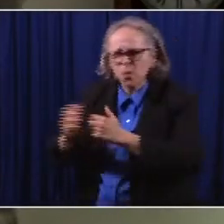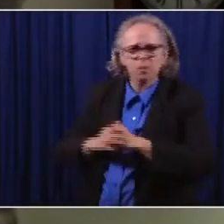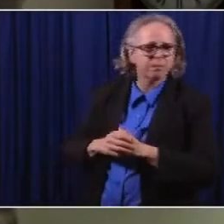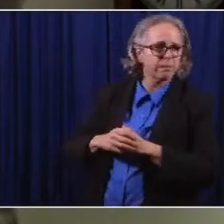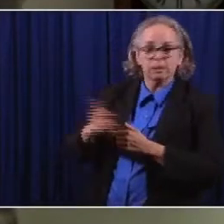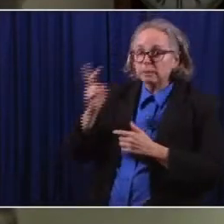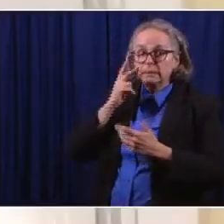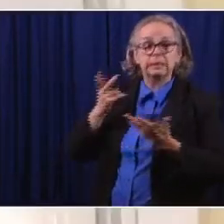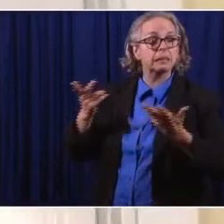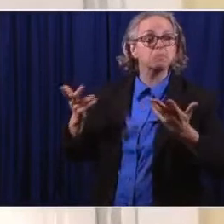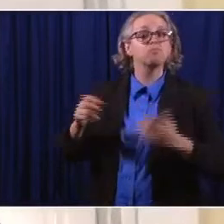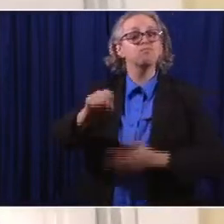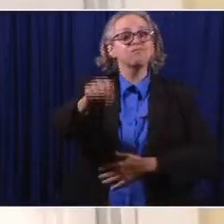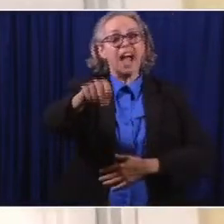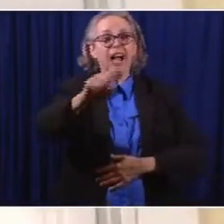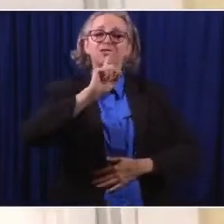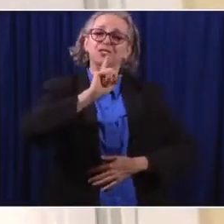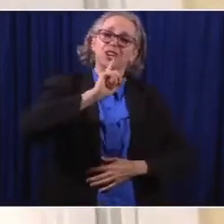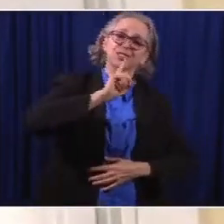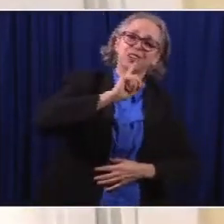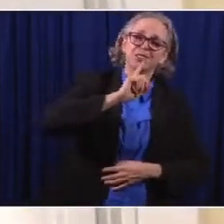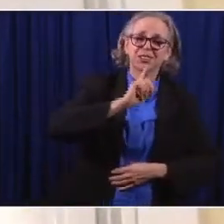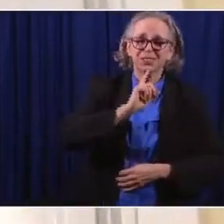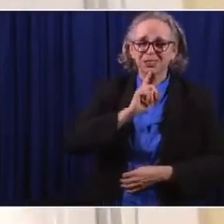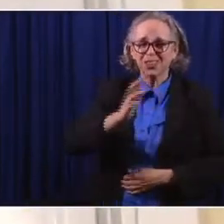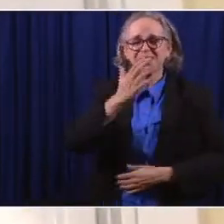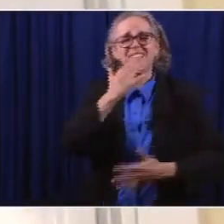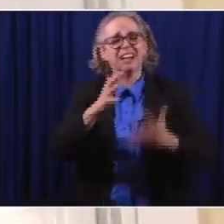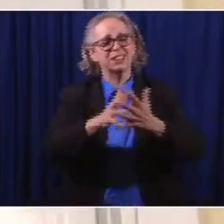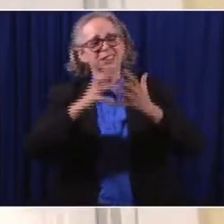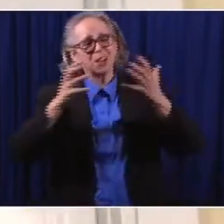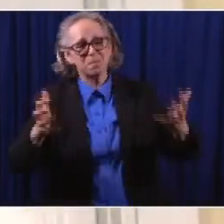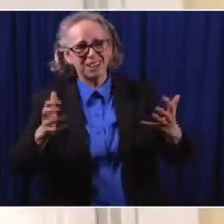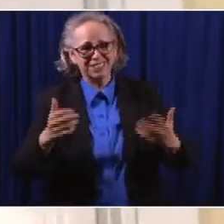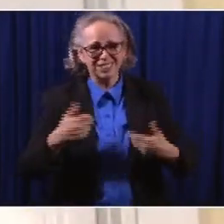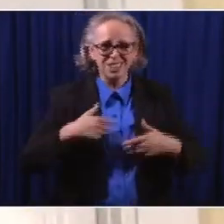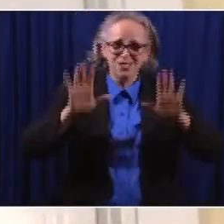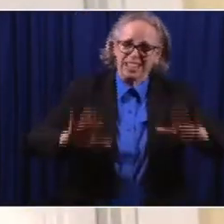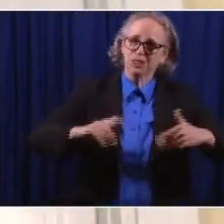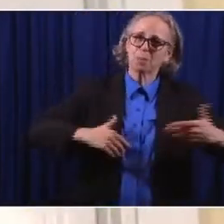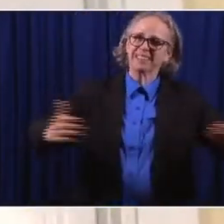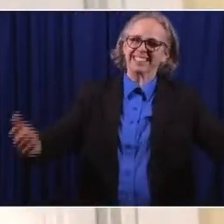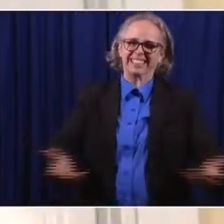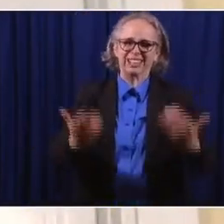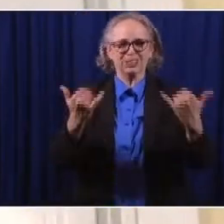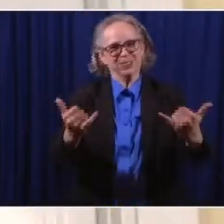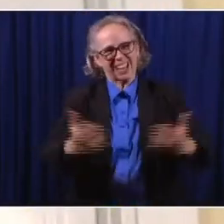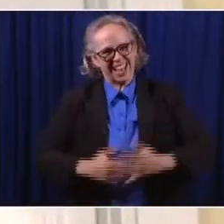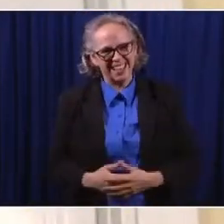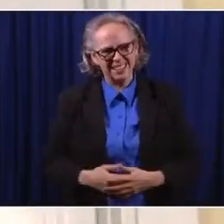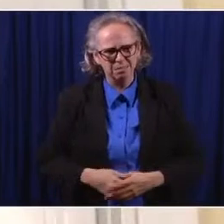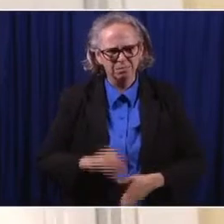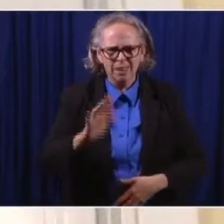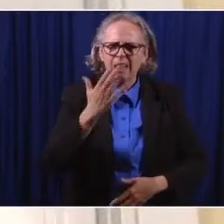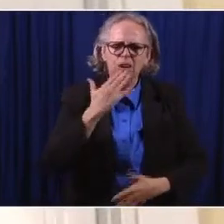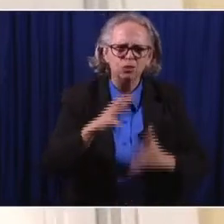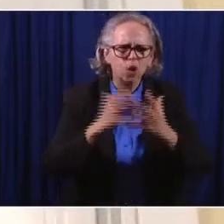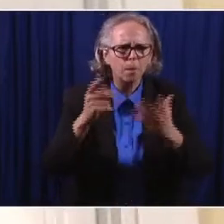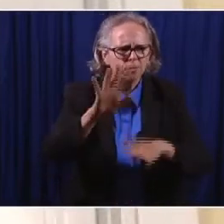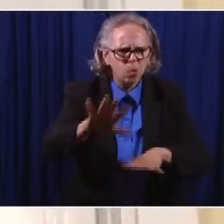are. Sure. Well, thank you so much, Governor DeWine. It's great to be with you today. And thank you so much for your leadership